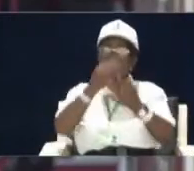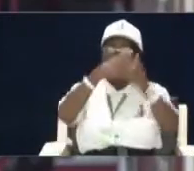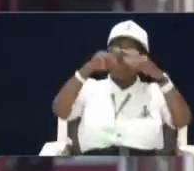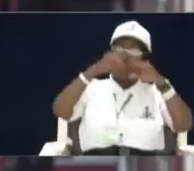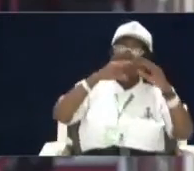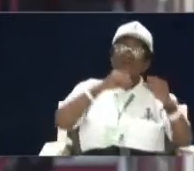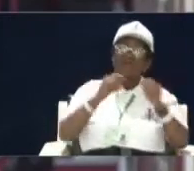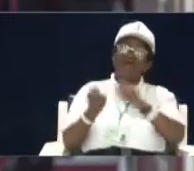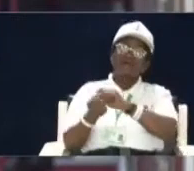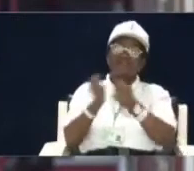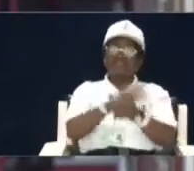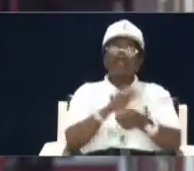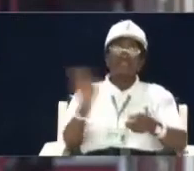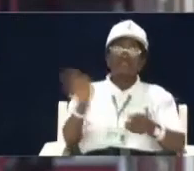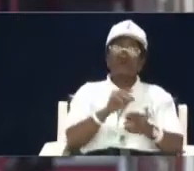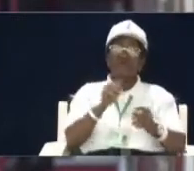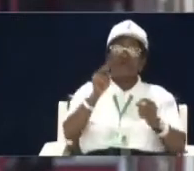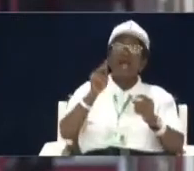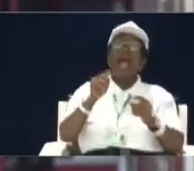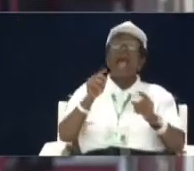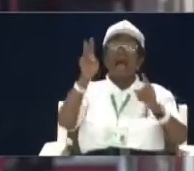your appointed date with death